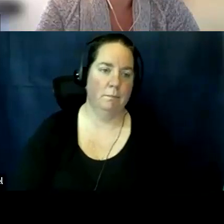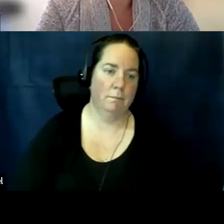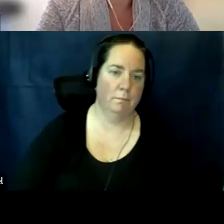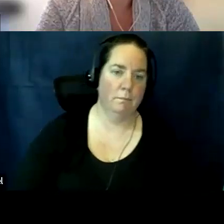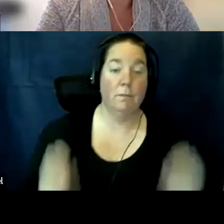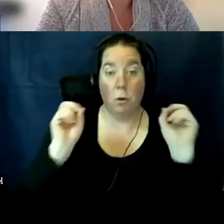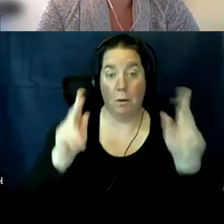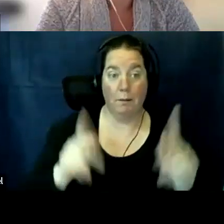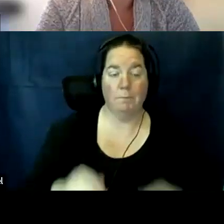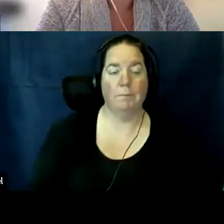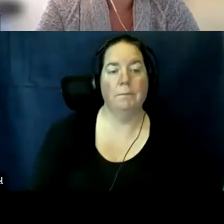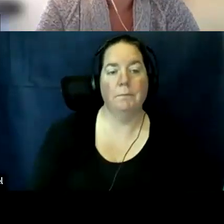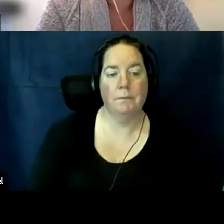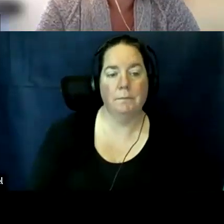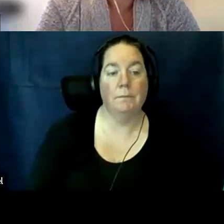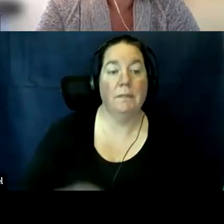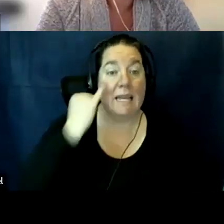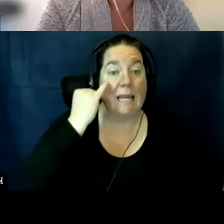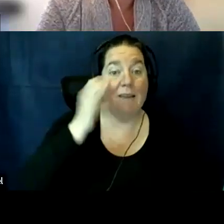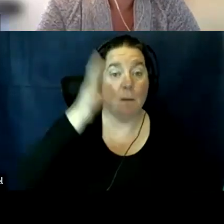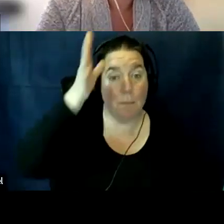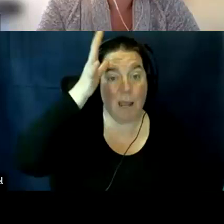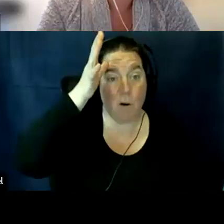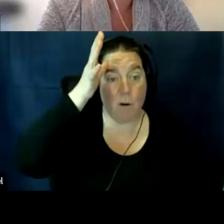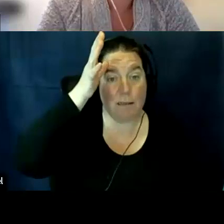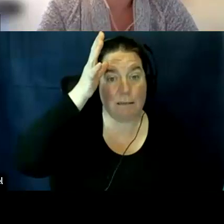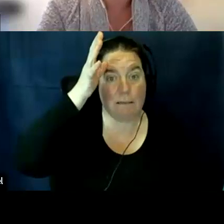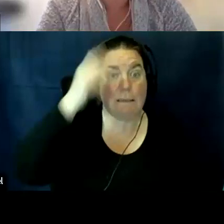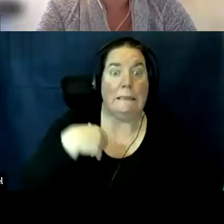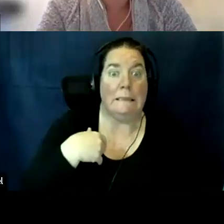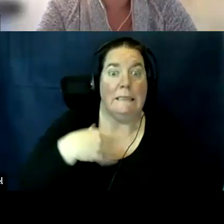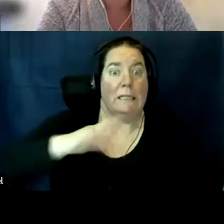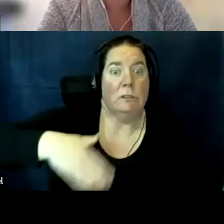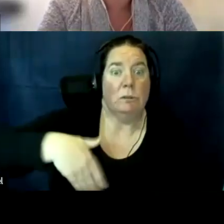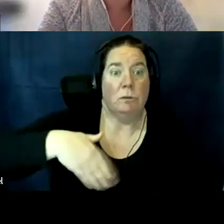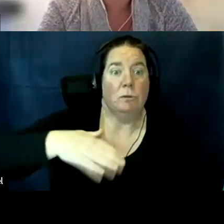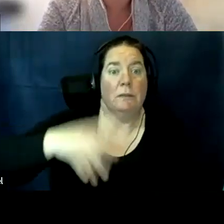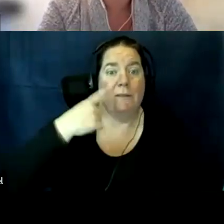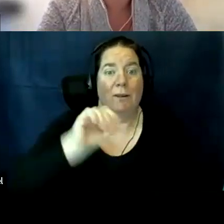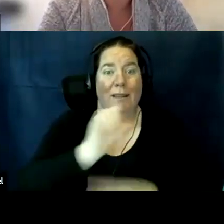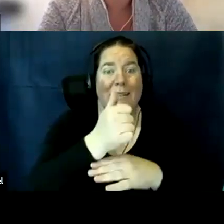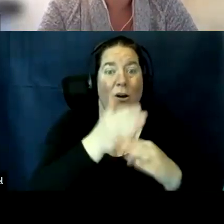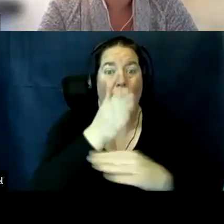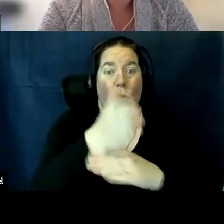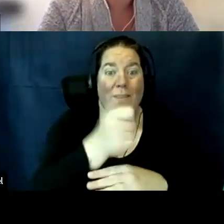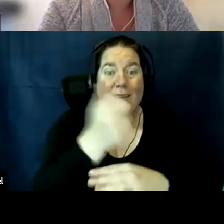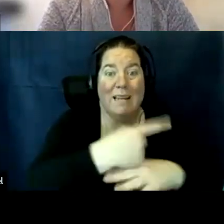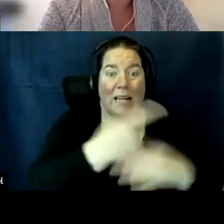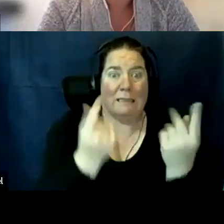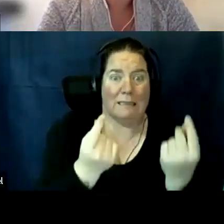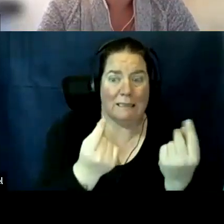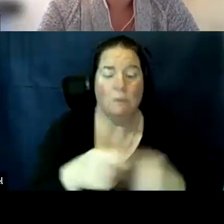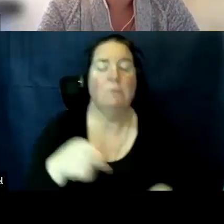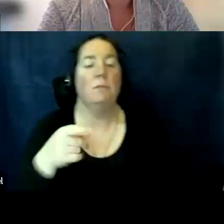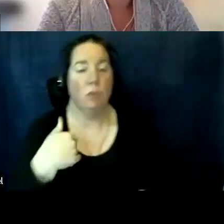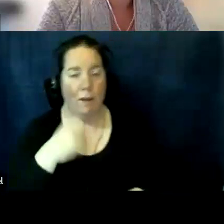Okay, so what if a parent misses the deadline for sending the parental input? What happens then? So you have